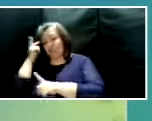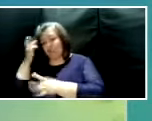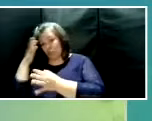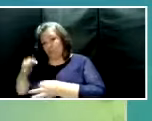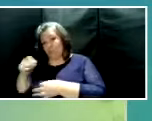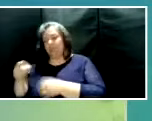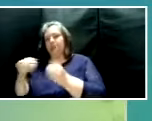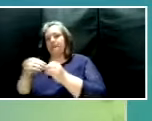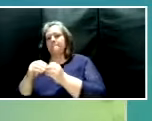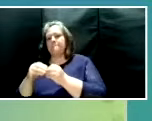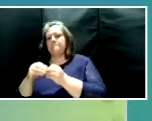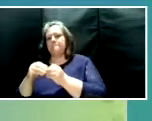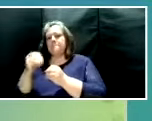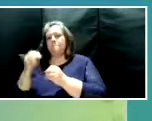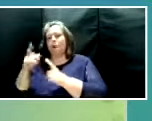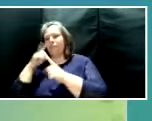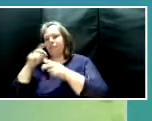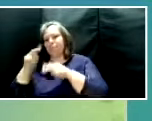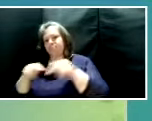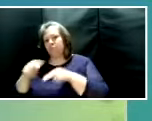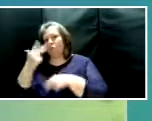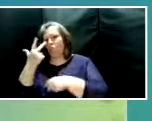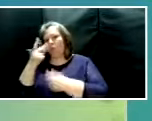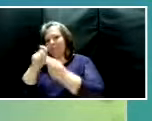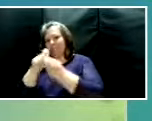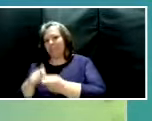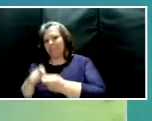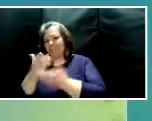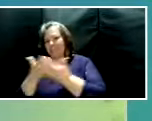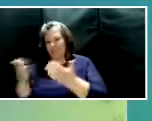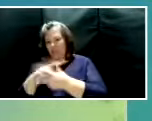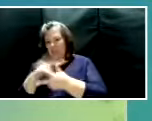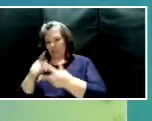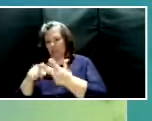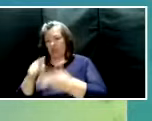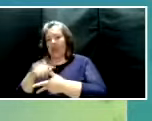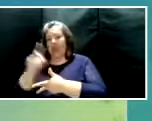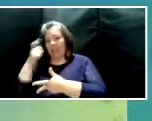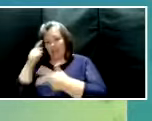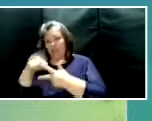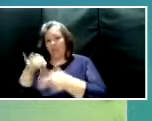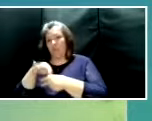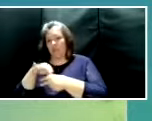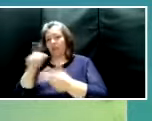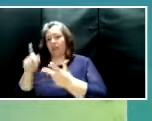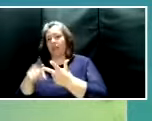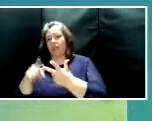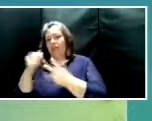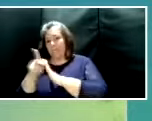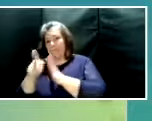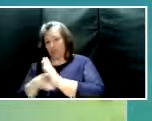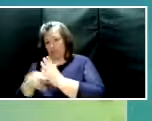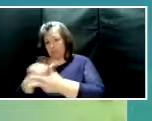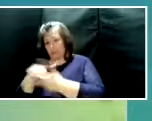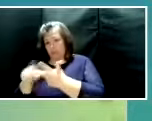takes a more nuanced look at three particular factors. Again, government, voting, and